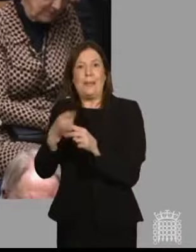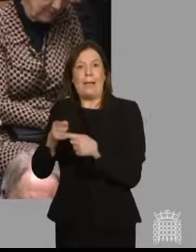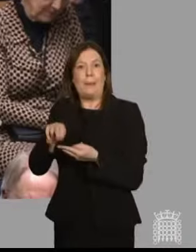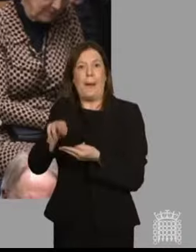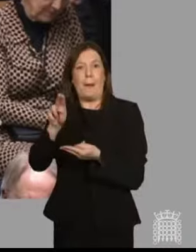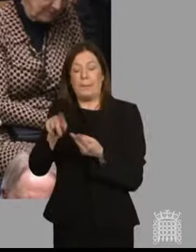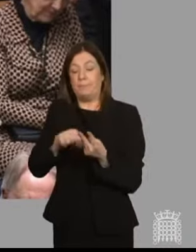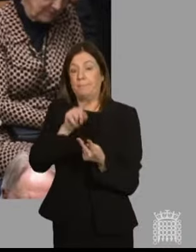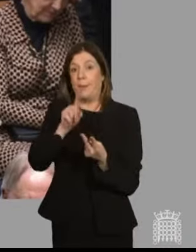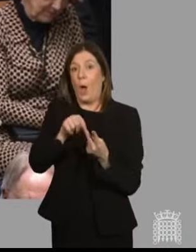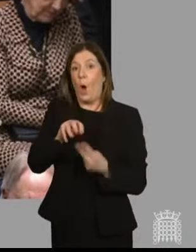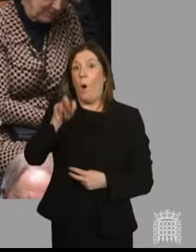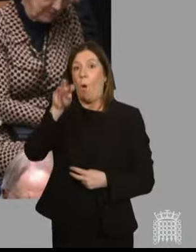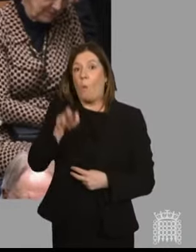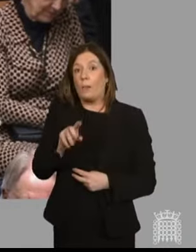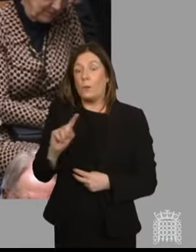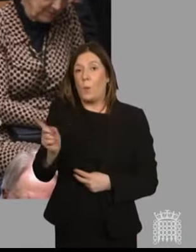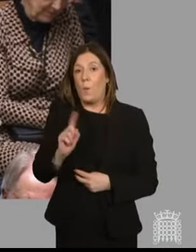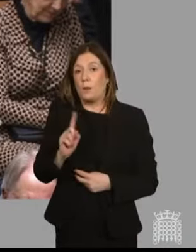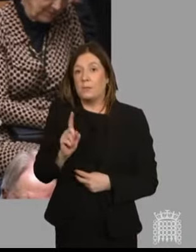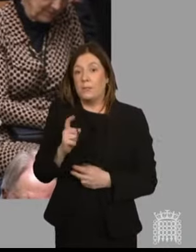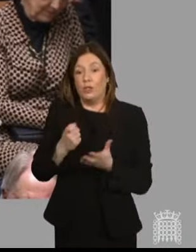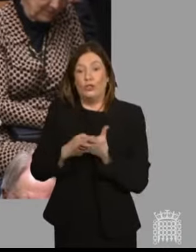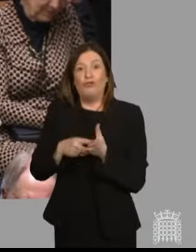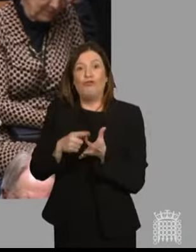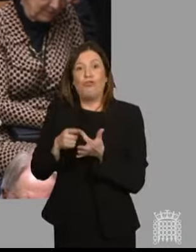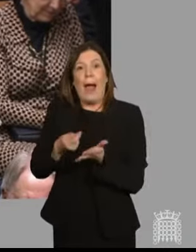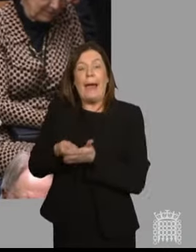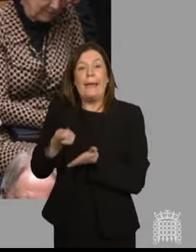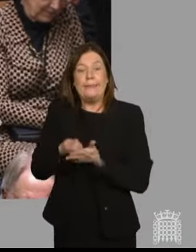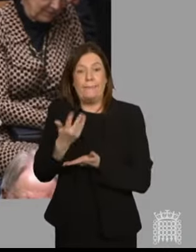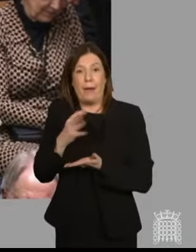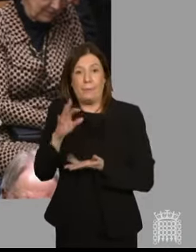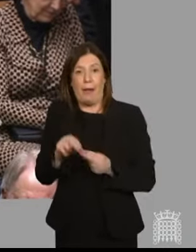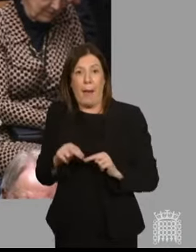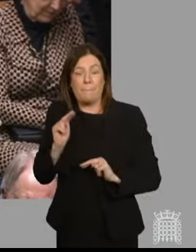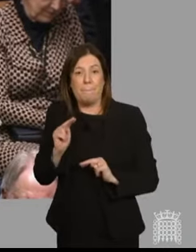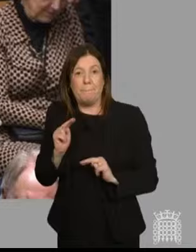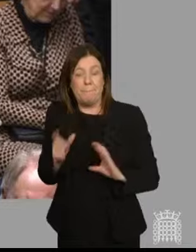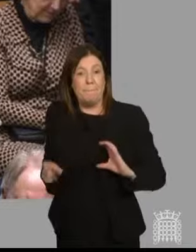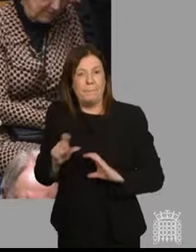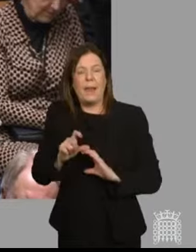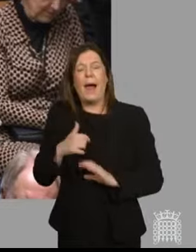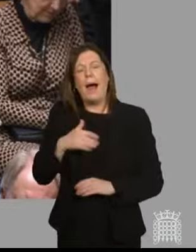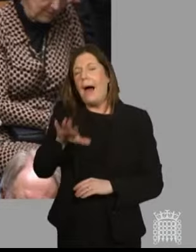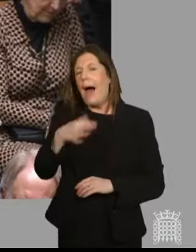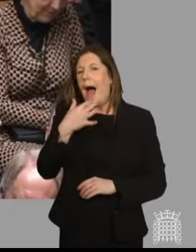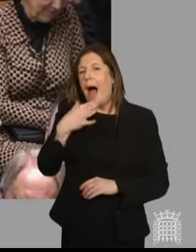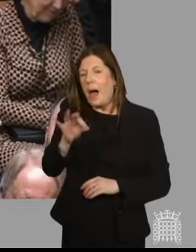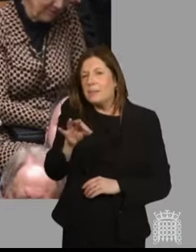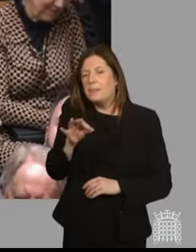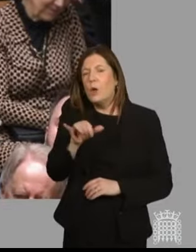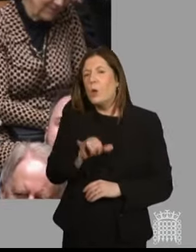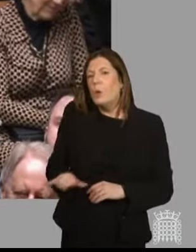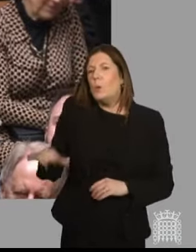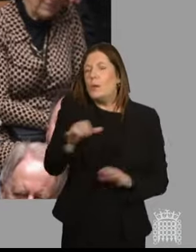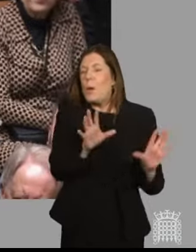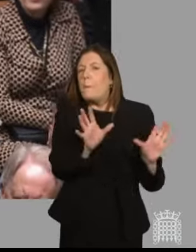rates. Does my right honourable friend agree with me? There's only one party in this chamber that can be trusted to cut taxes for hard-working